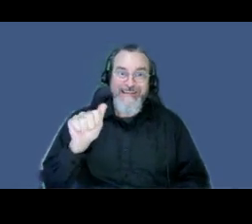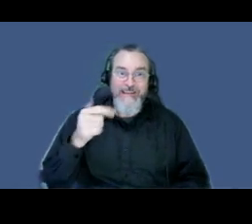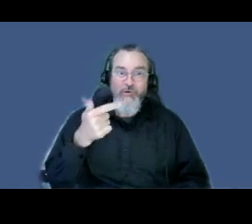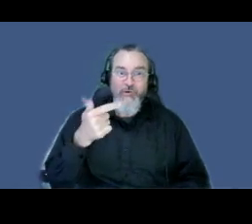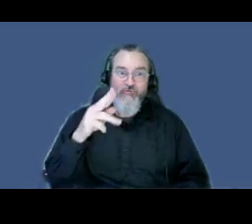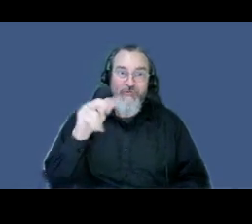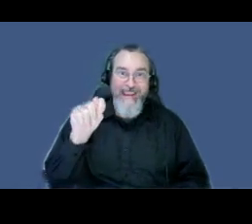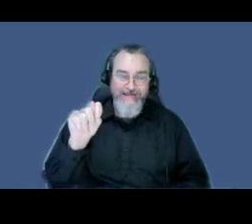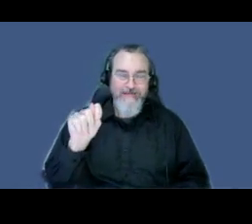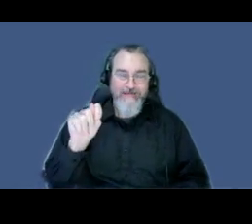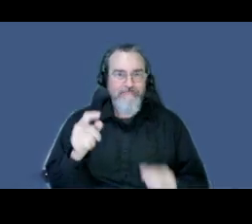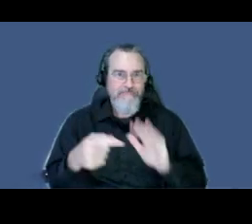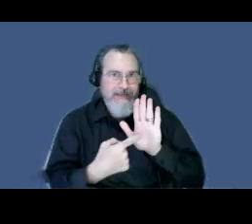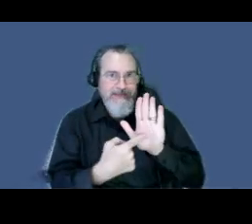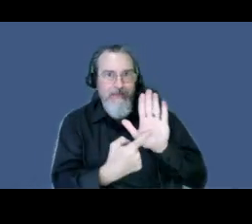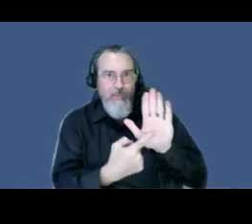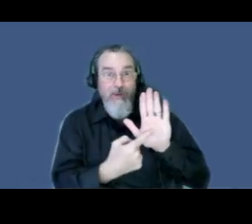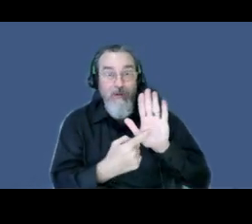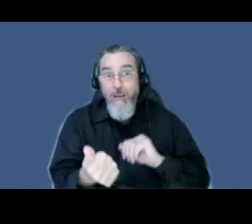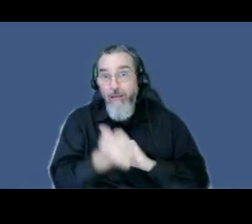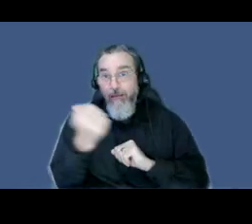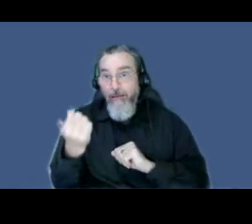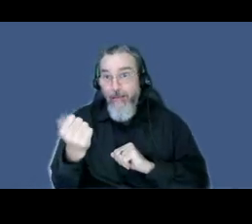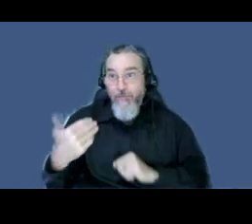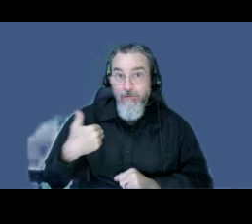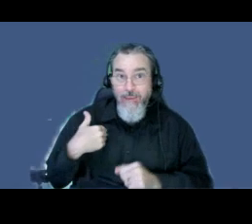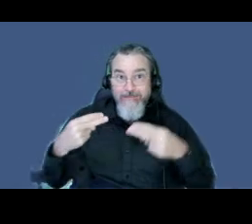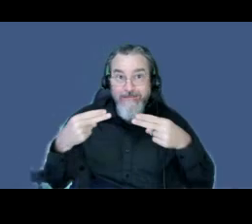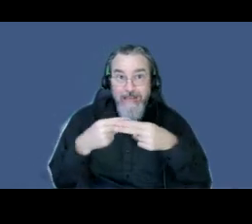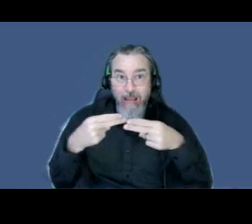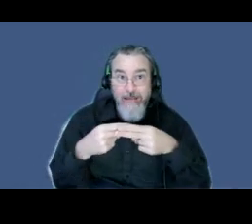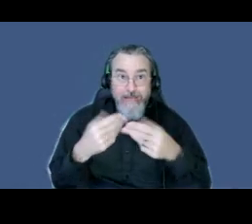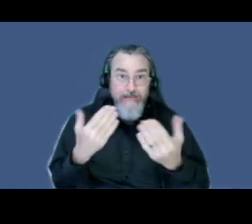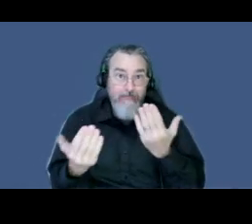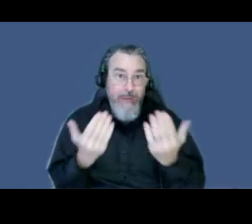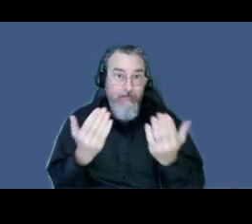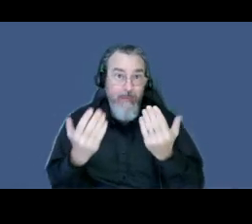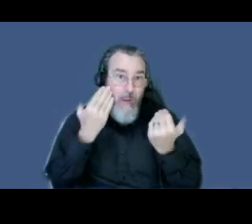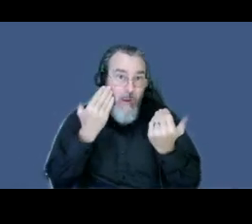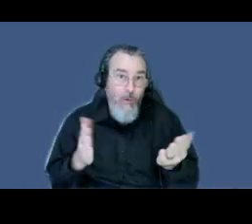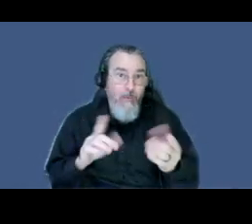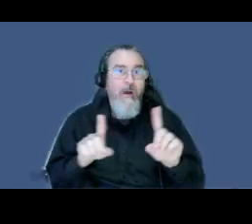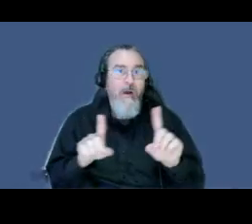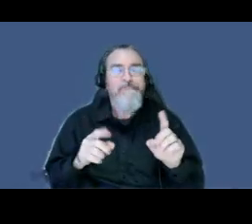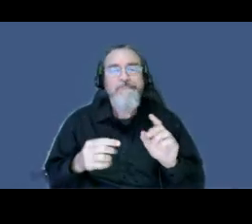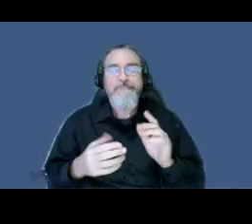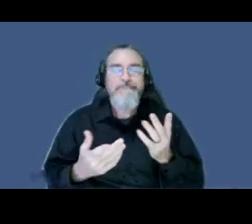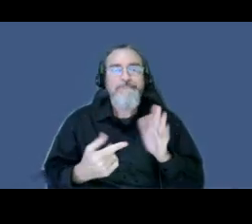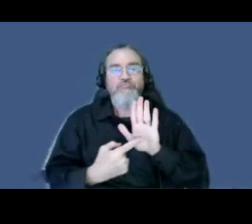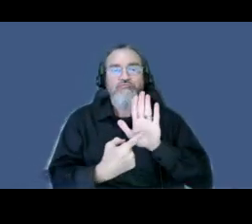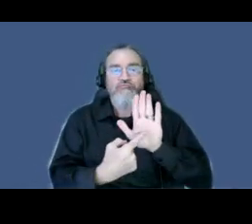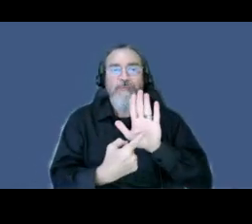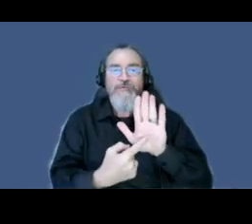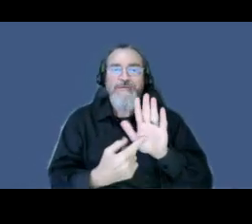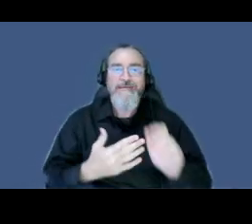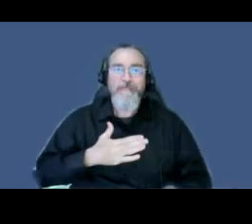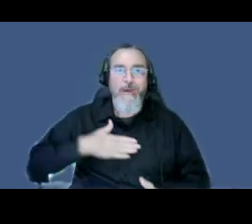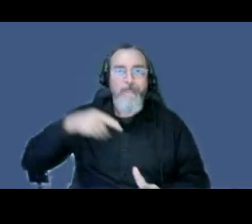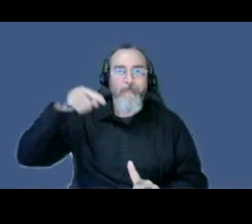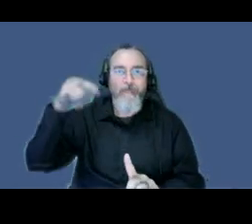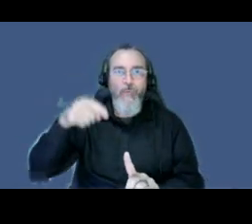may or may not have slides available. They have other things they're going to talk about, but I think it represents the point I'm trying to make